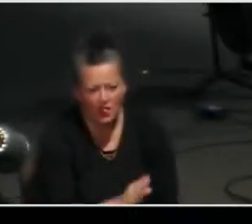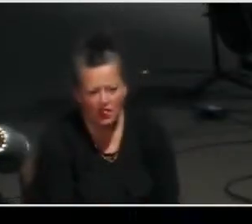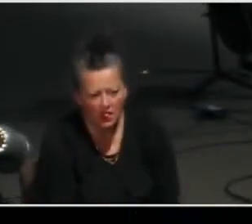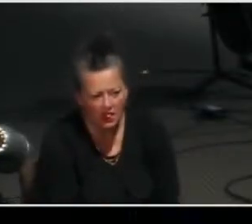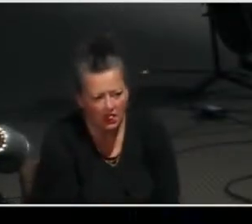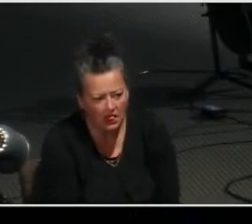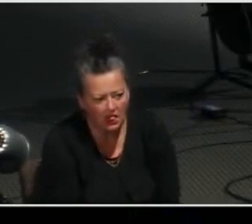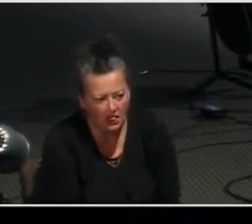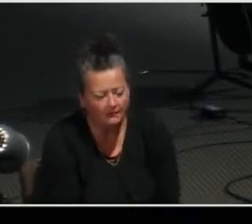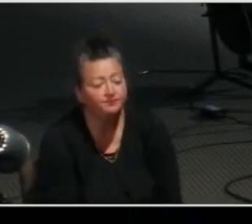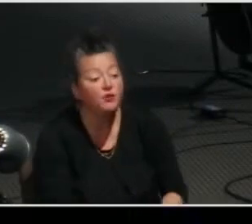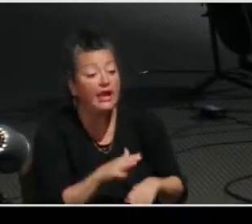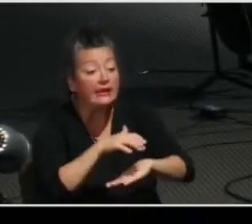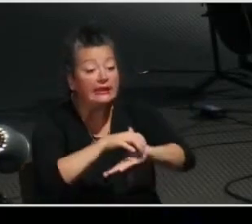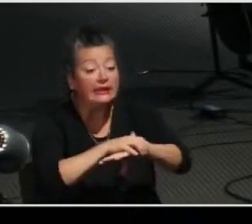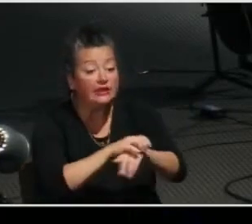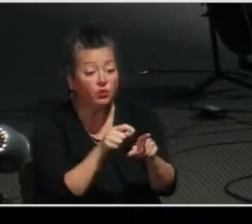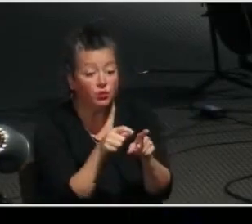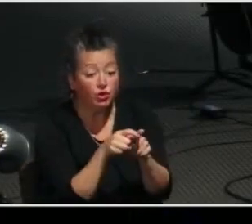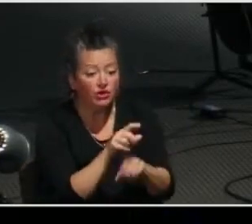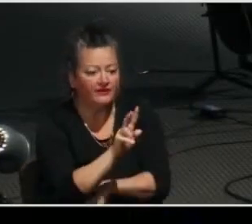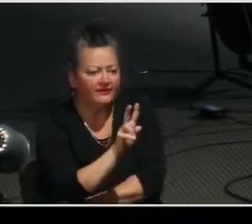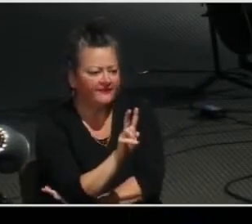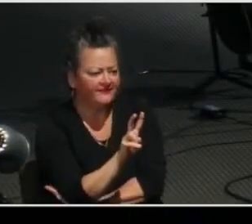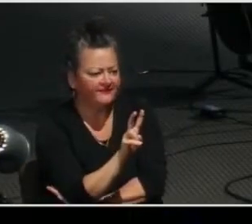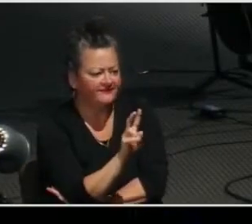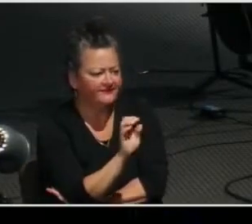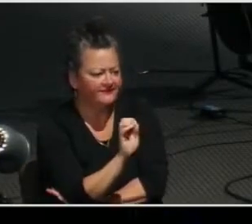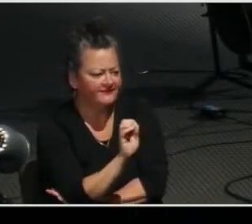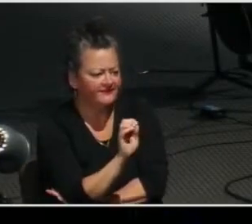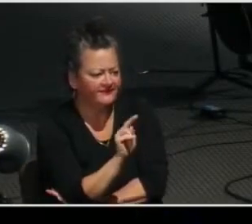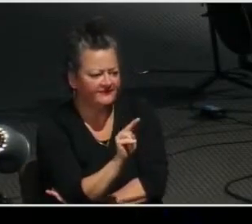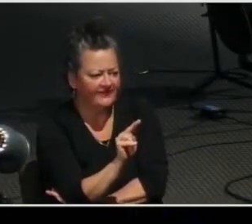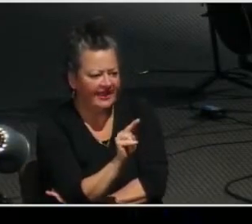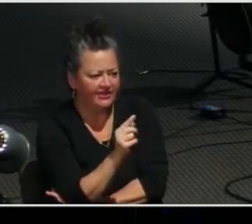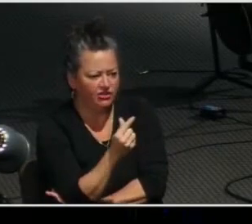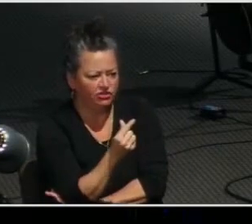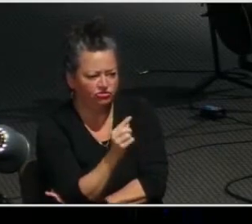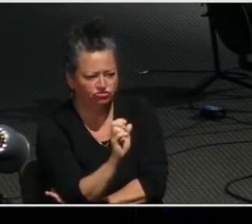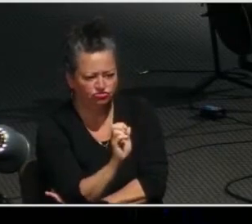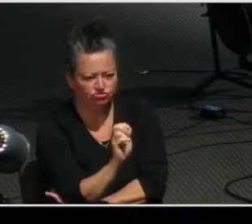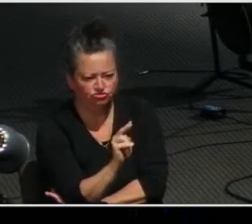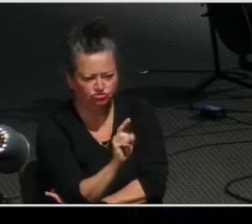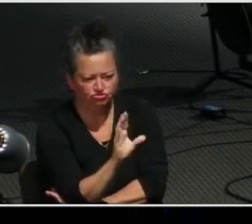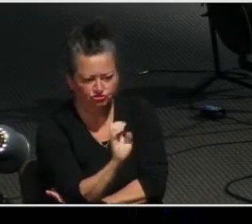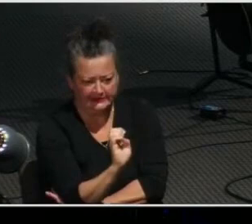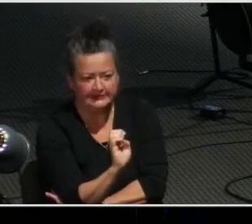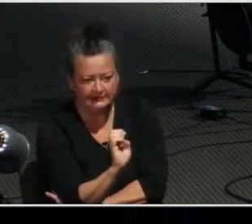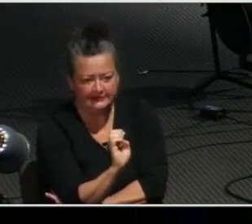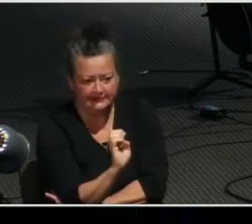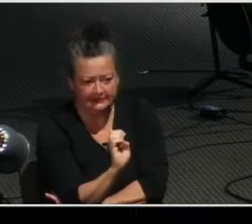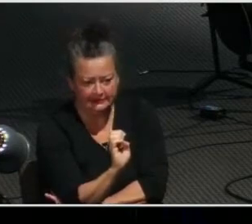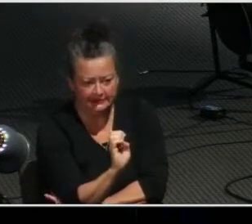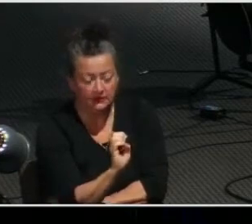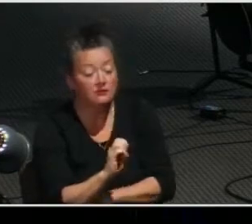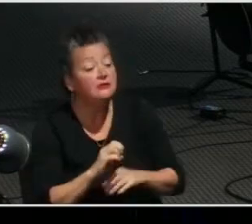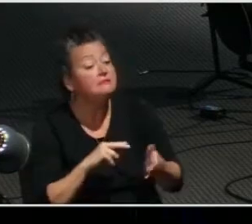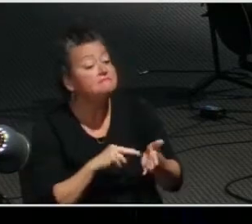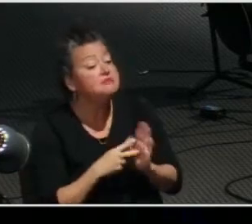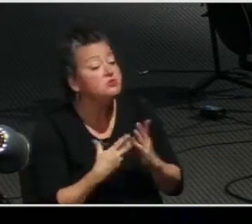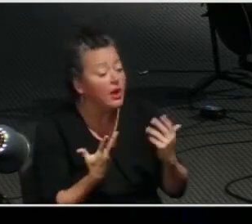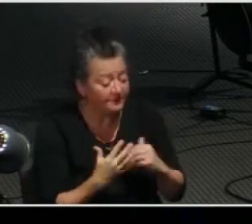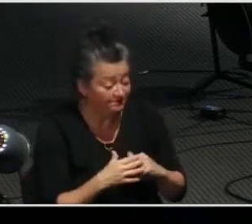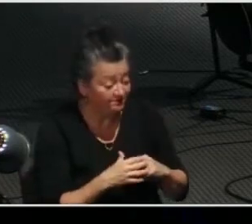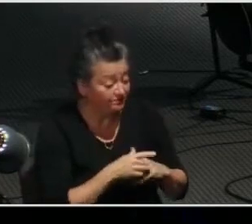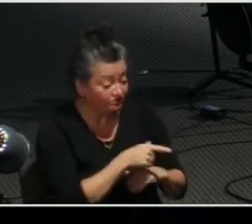Vengeance can be defined as punishment inflicted or retribution exacted for an injury or a wrong